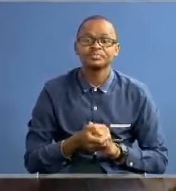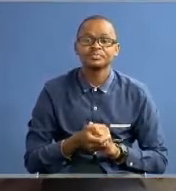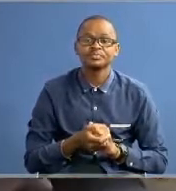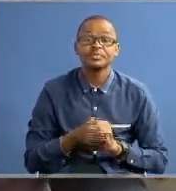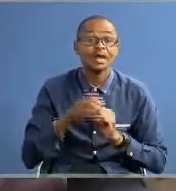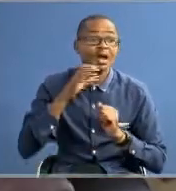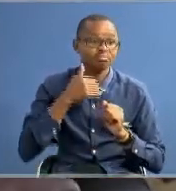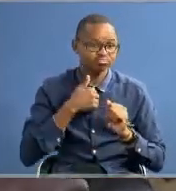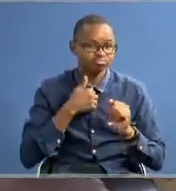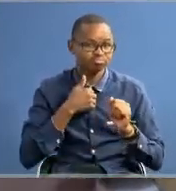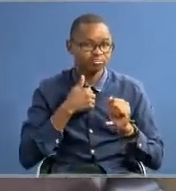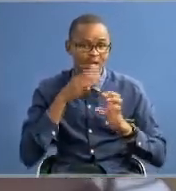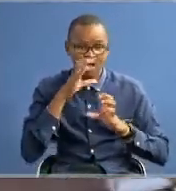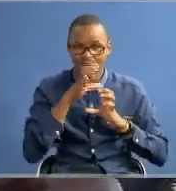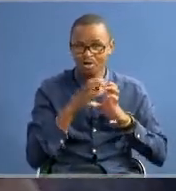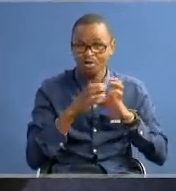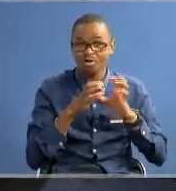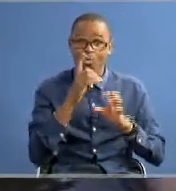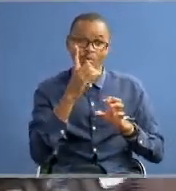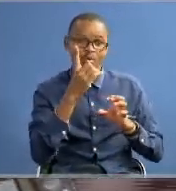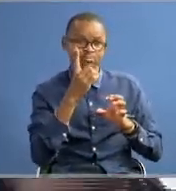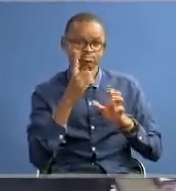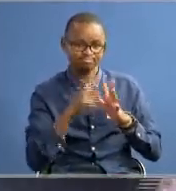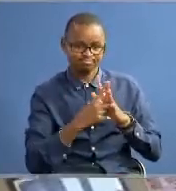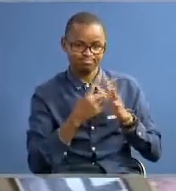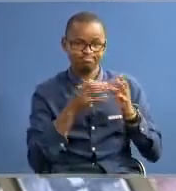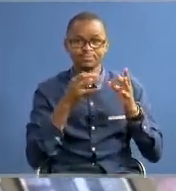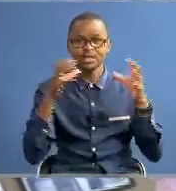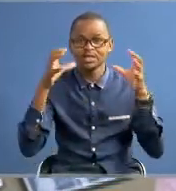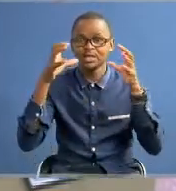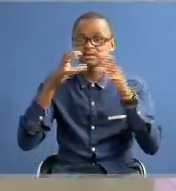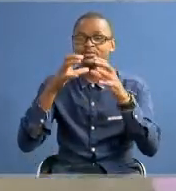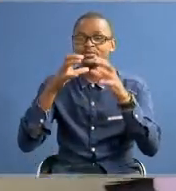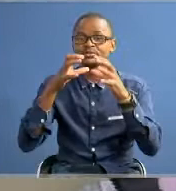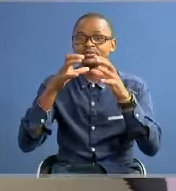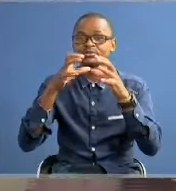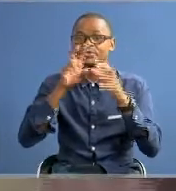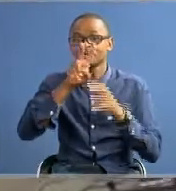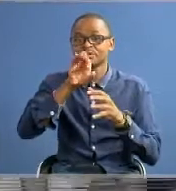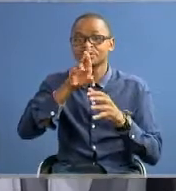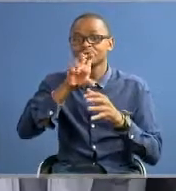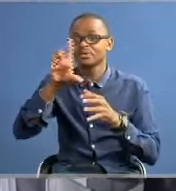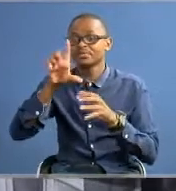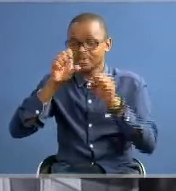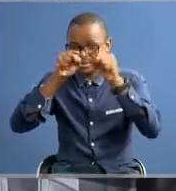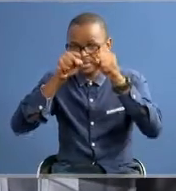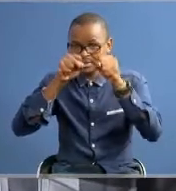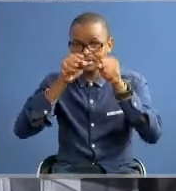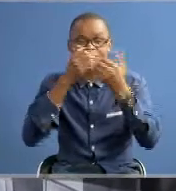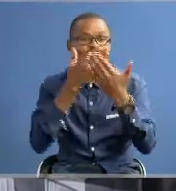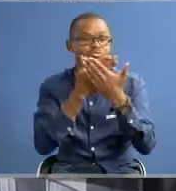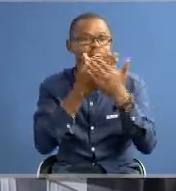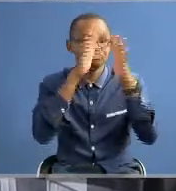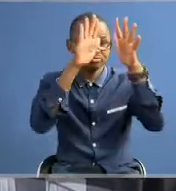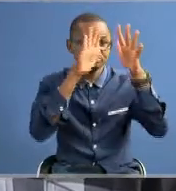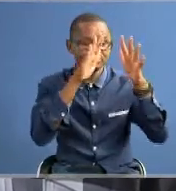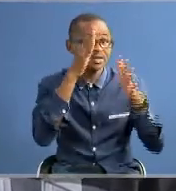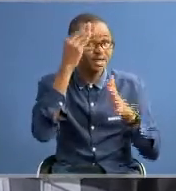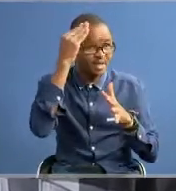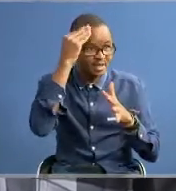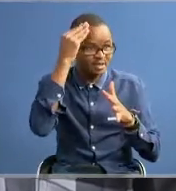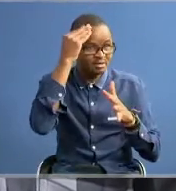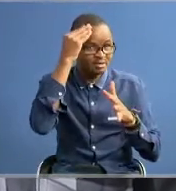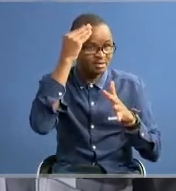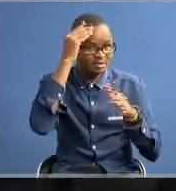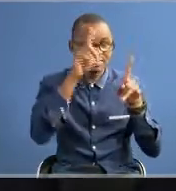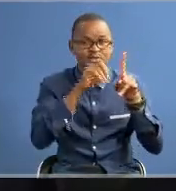I had a conversation with Brian Afande, one of the co-founders of the company. Virtual reality has been able to prove its importance in the education